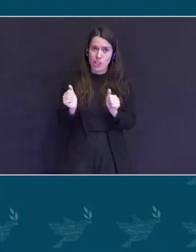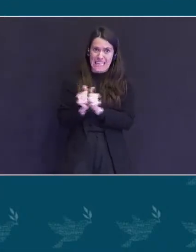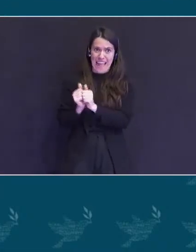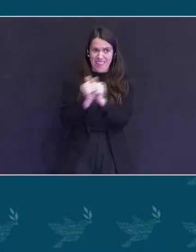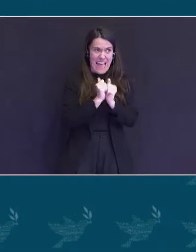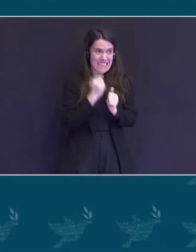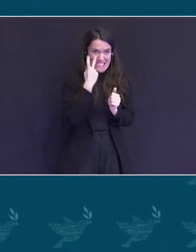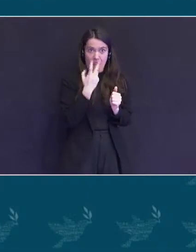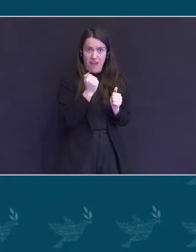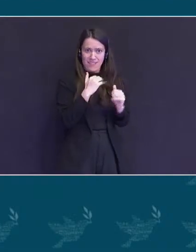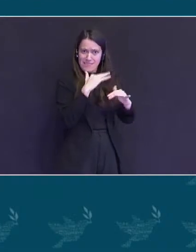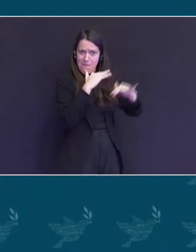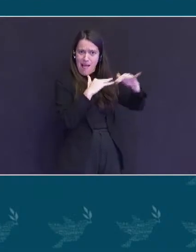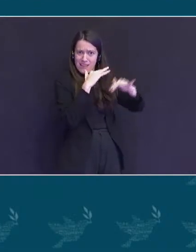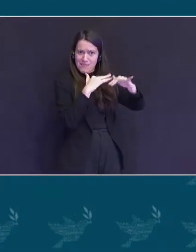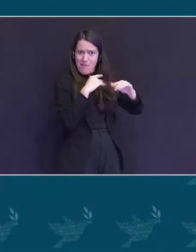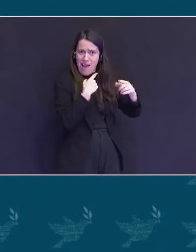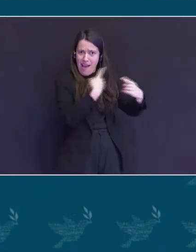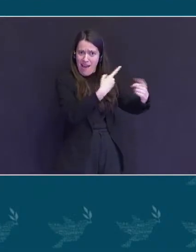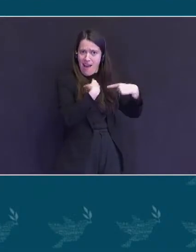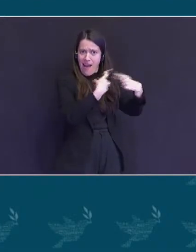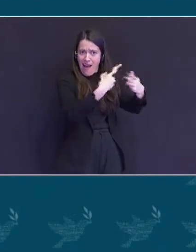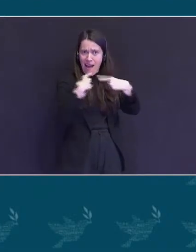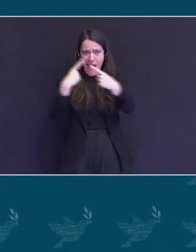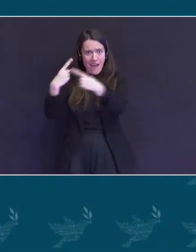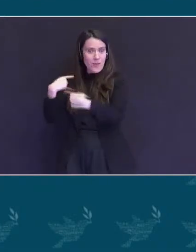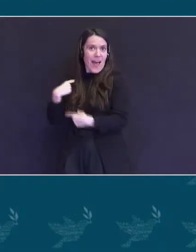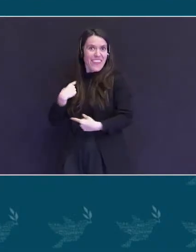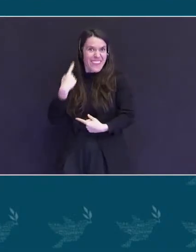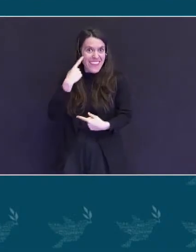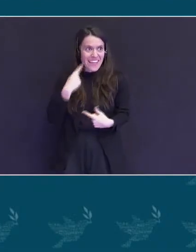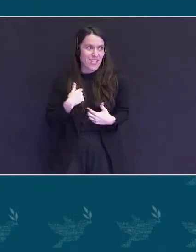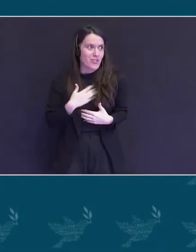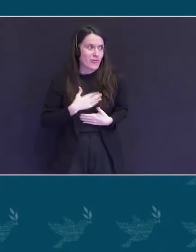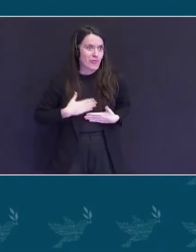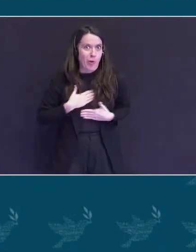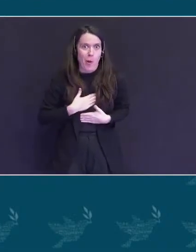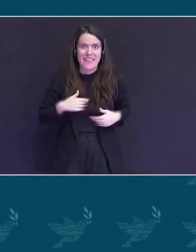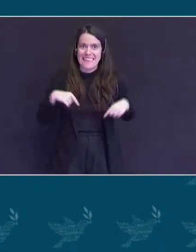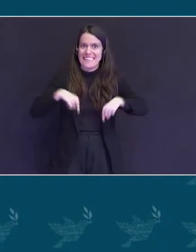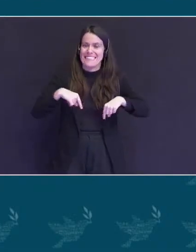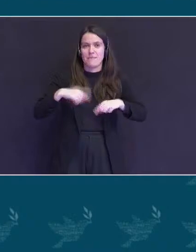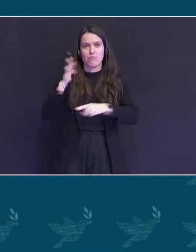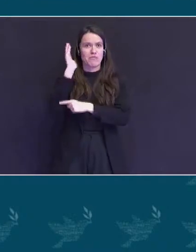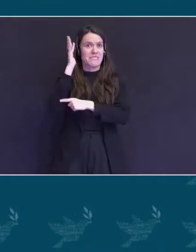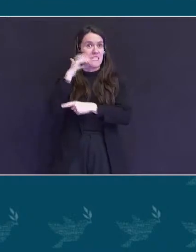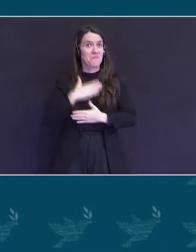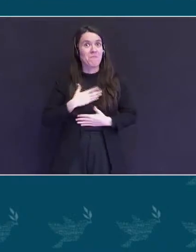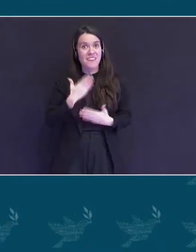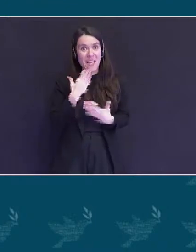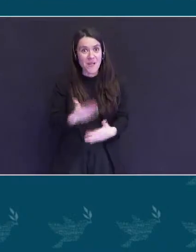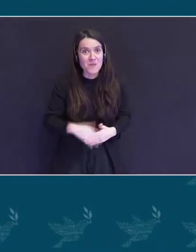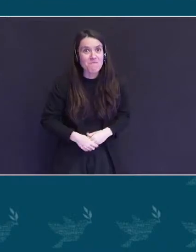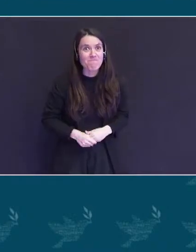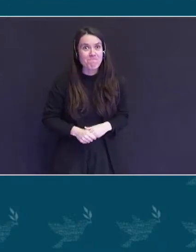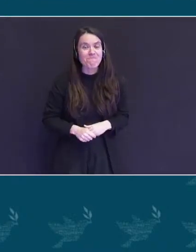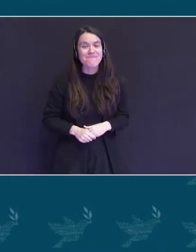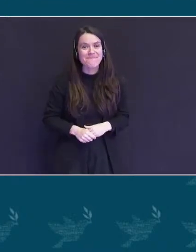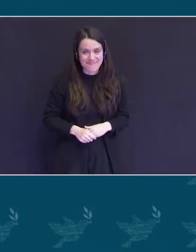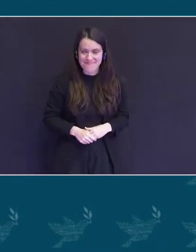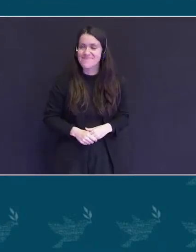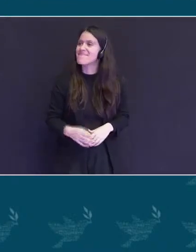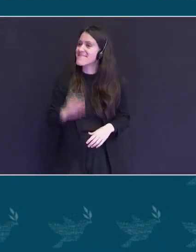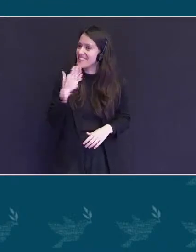common. So that is something I really enjoyed about all these presentations. Thank you. Thank you